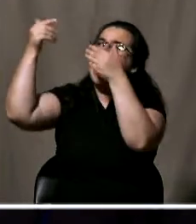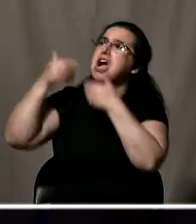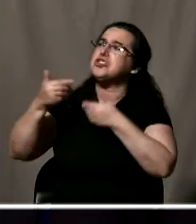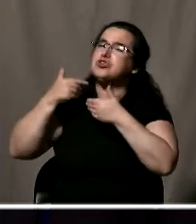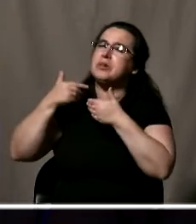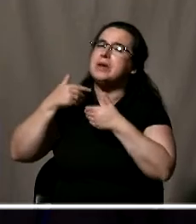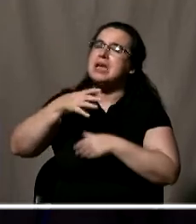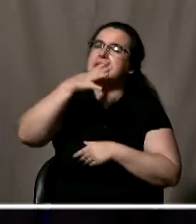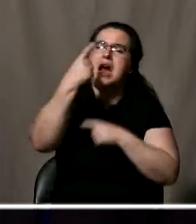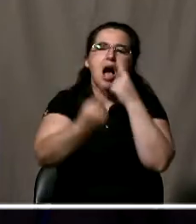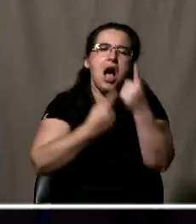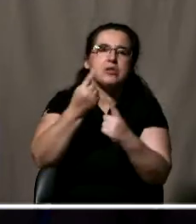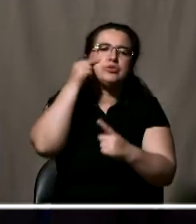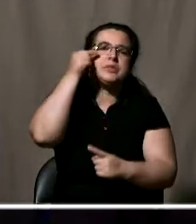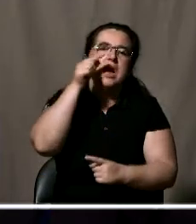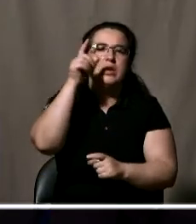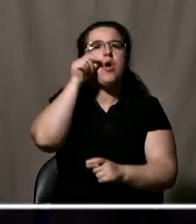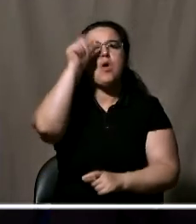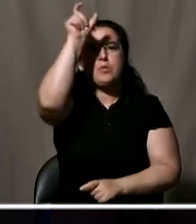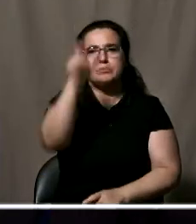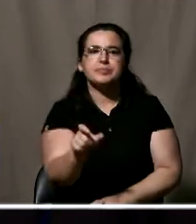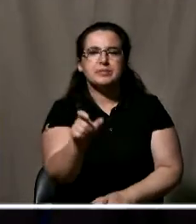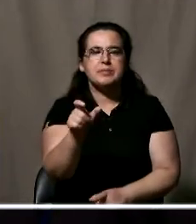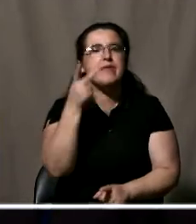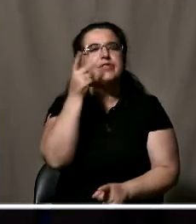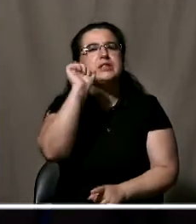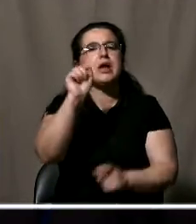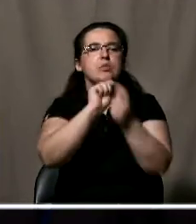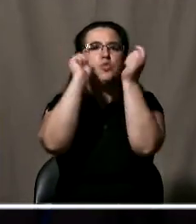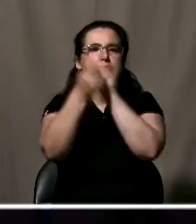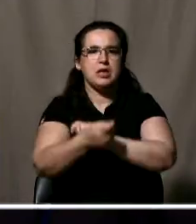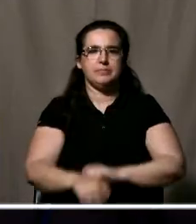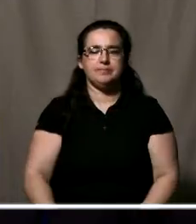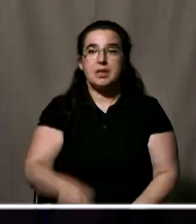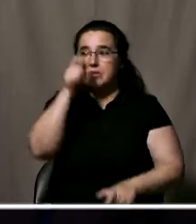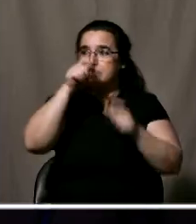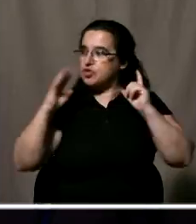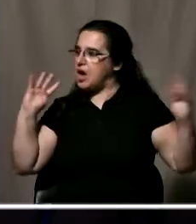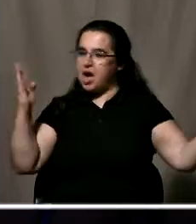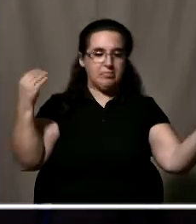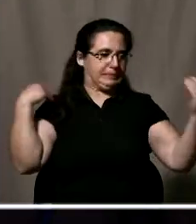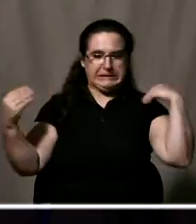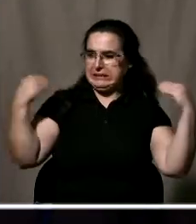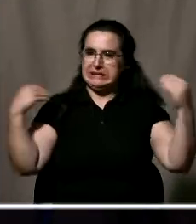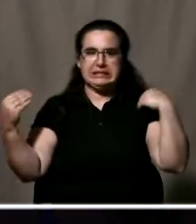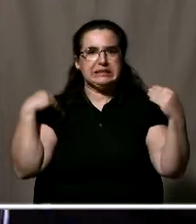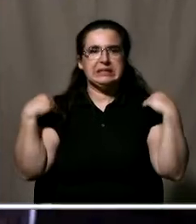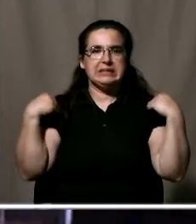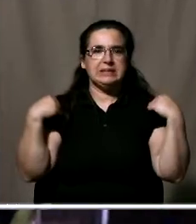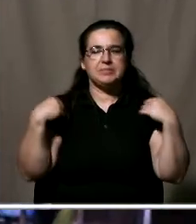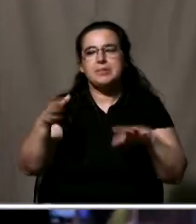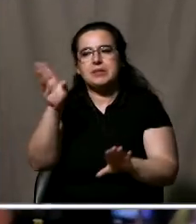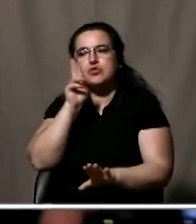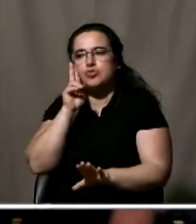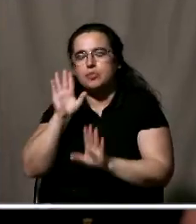Ajuda-me a dizer alguma coisa a este rapaz que possa there mudar a sua vida. There are a lot of people around me talking. Havia muitas pessoas à minha volta que queriam falar. I said, excuse me, I want to talk to this eu young disse,